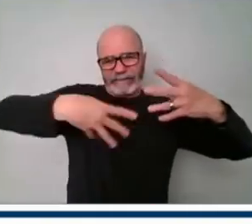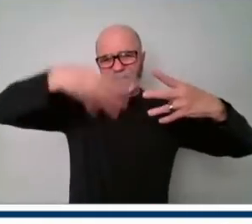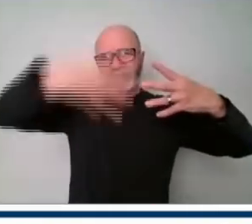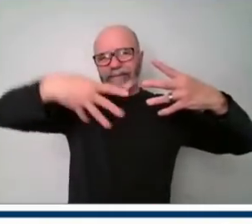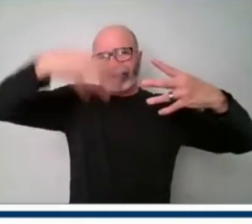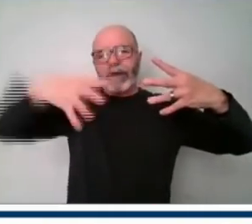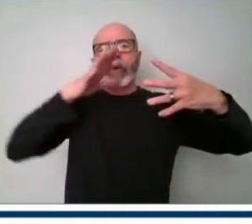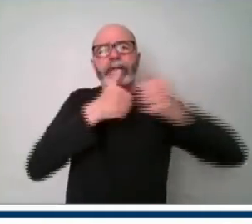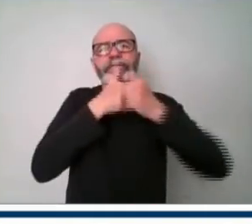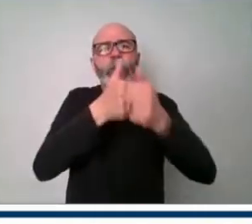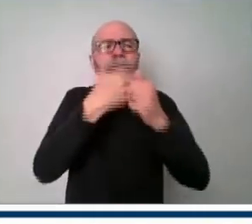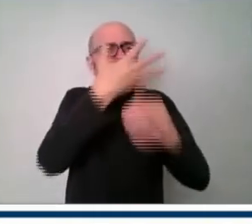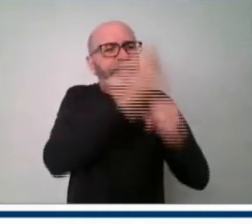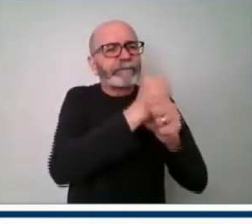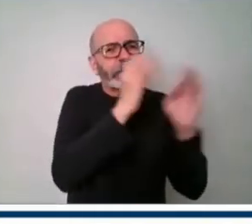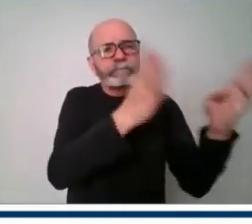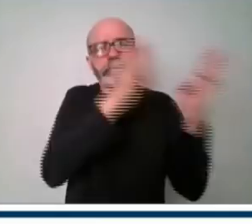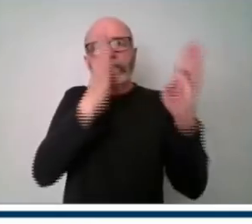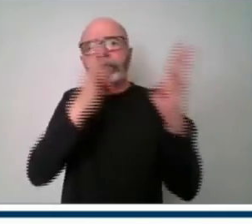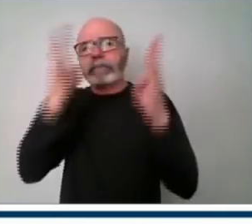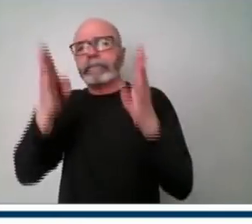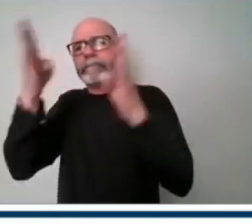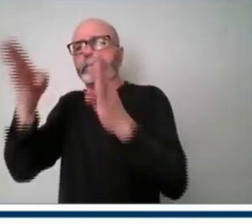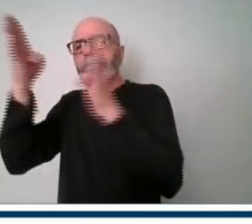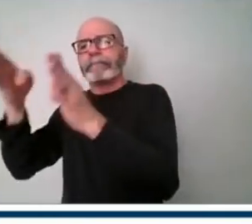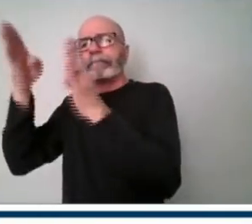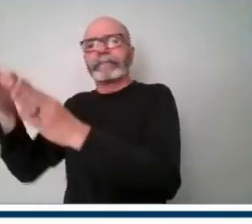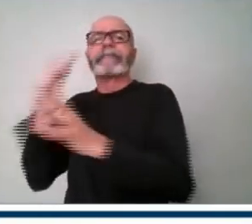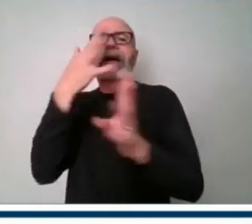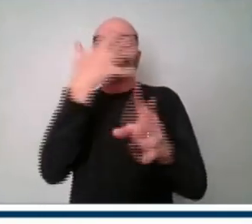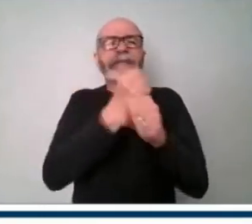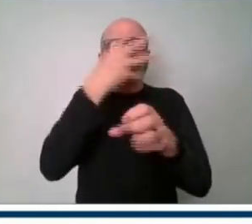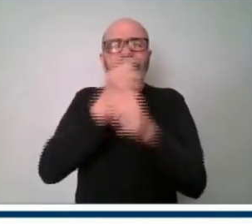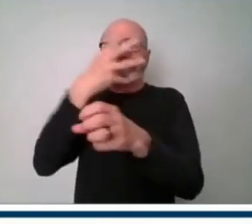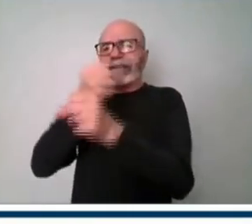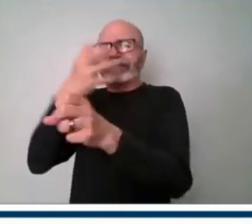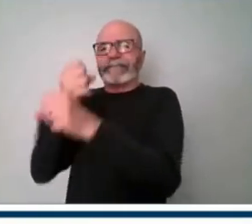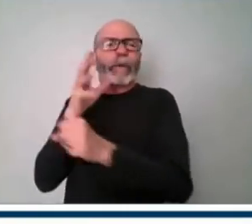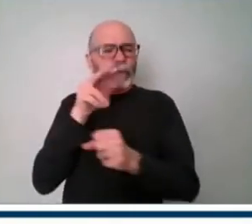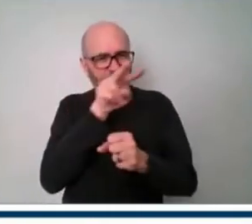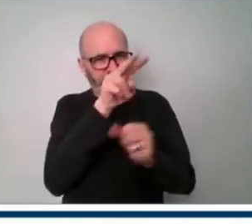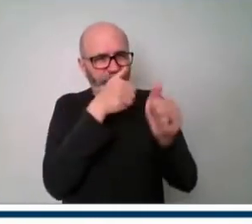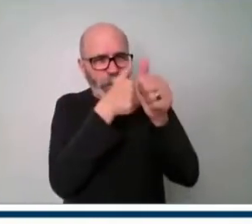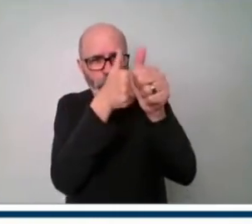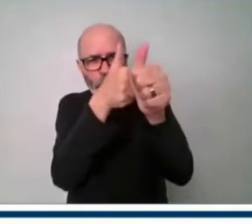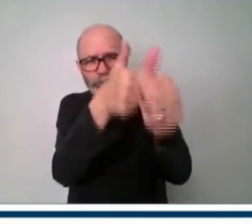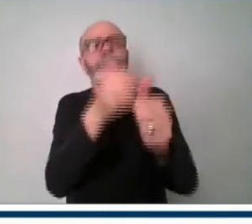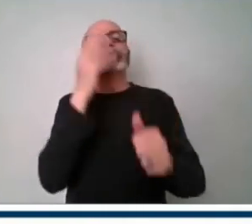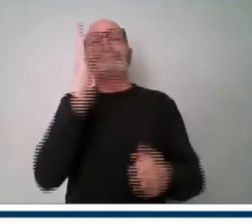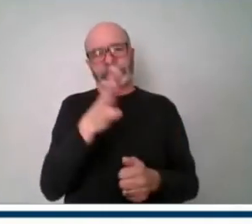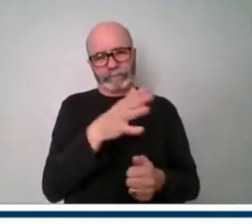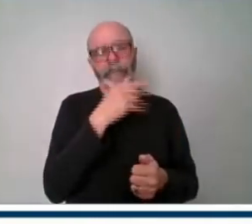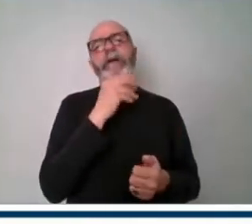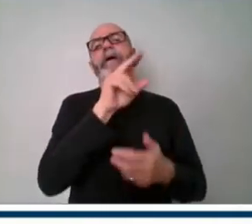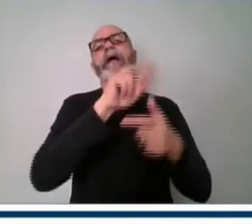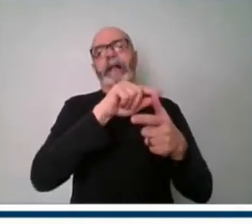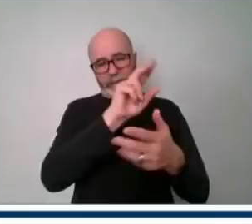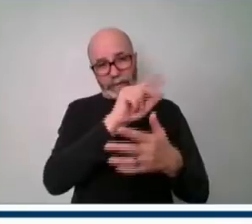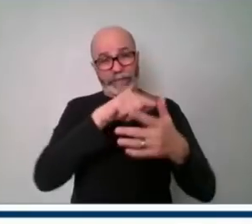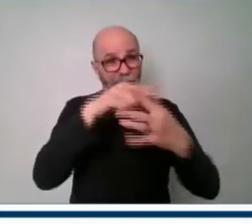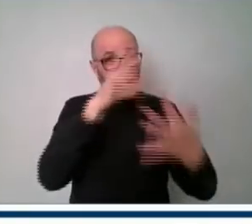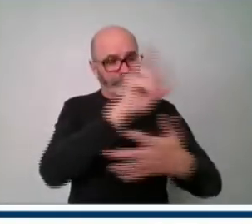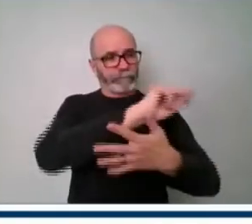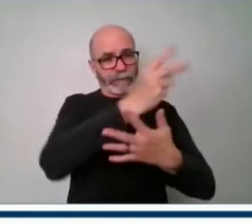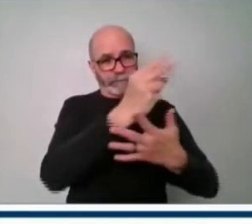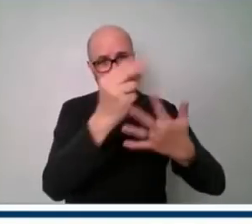into the 75 to 79-year-olds and the 70 to 74-year-olds. We'll move that through very quickly through April and May and into